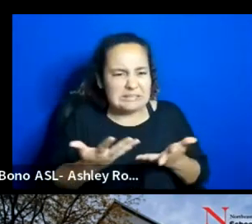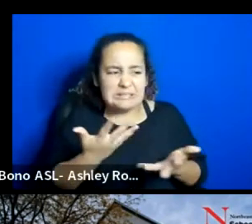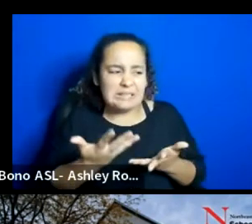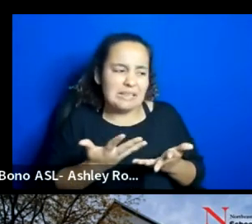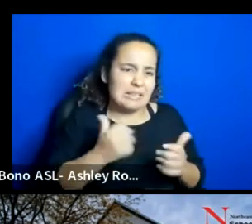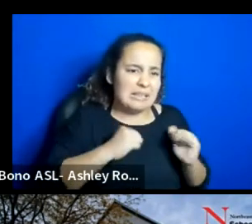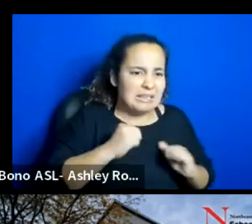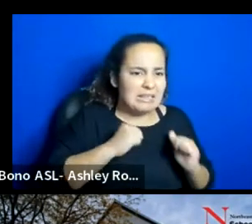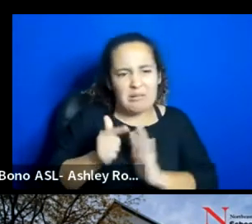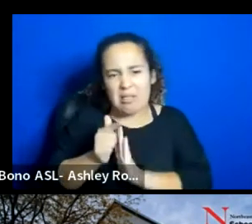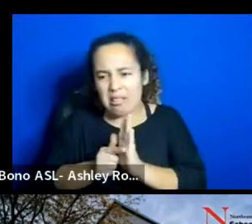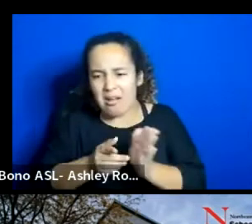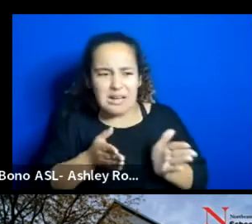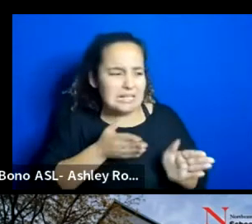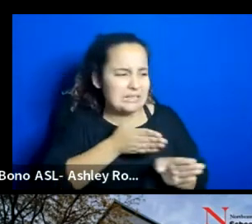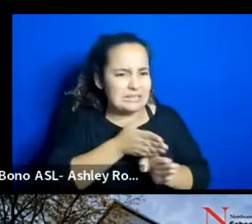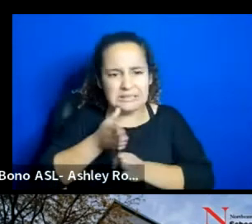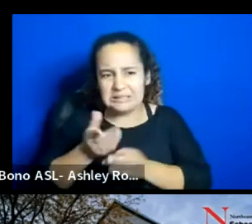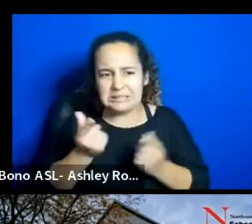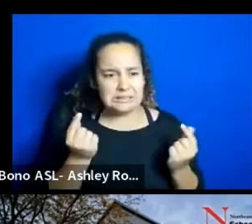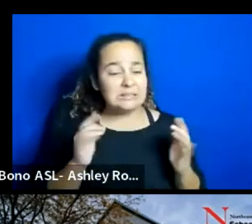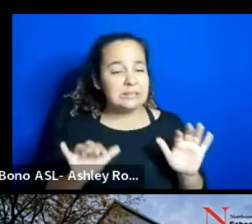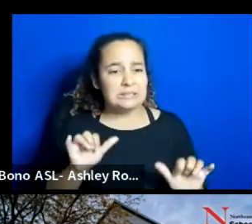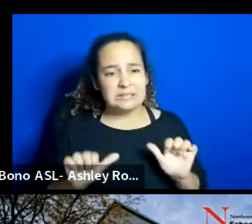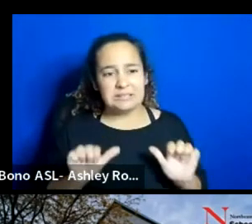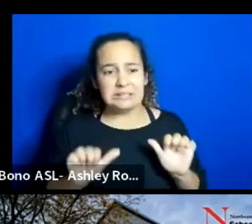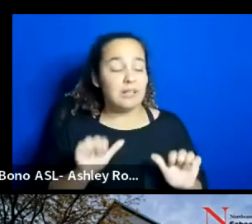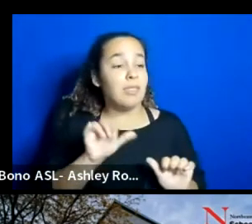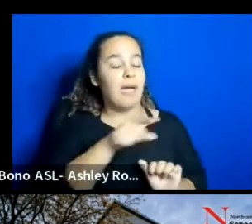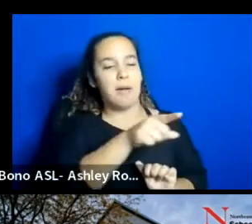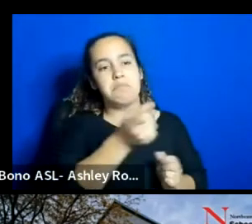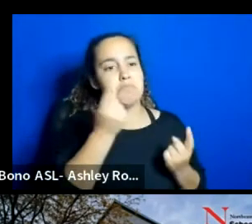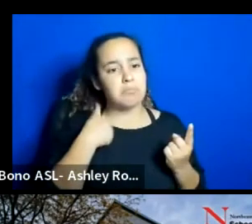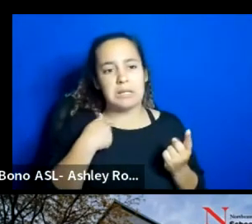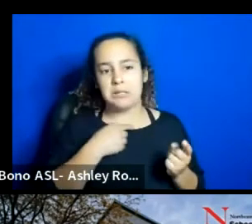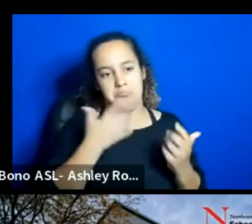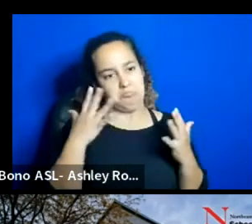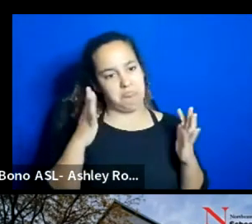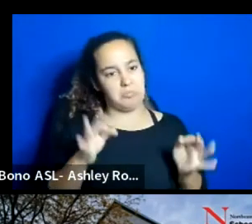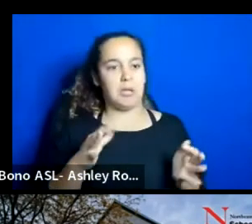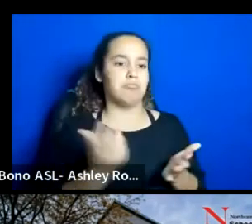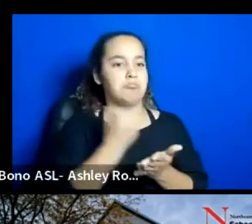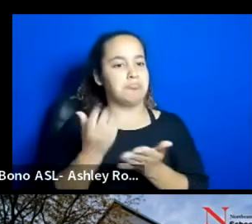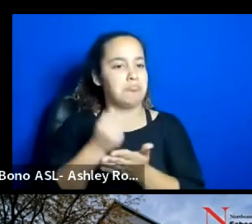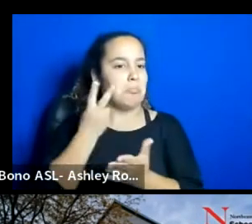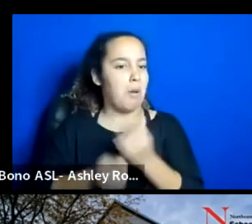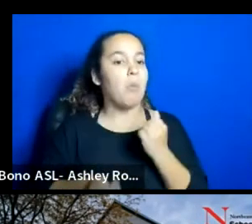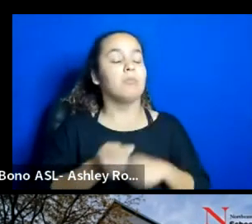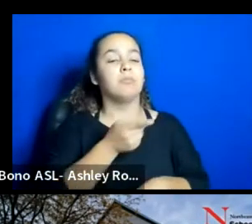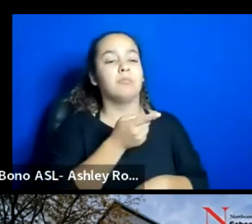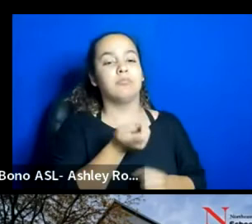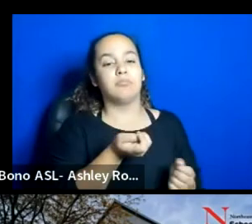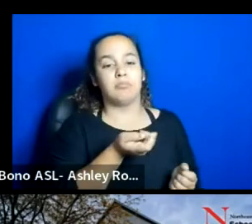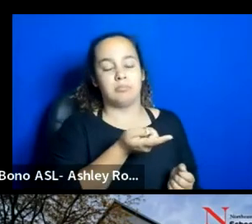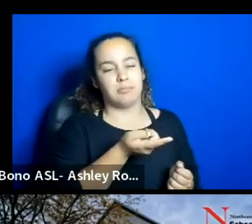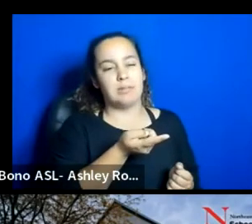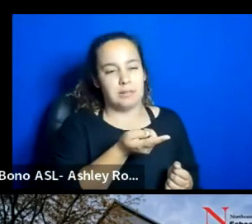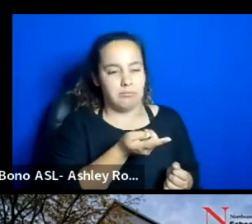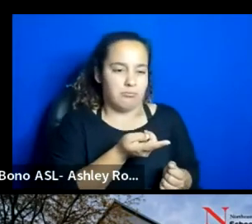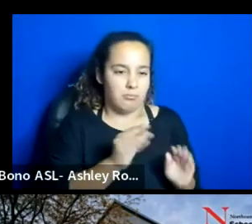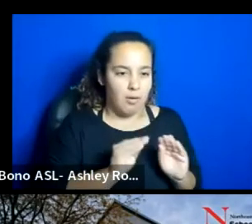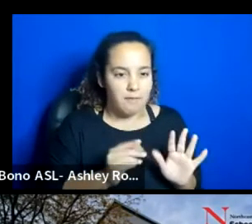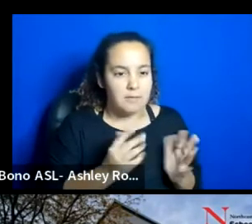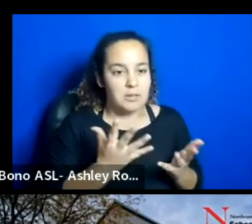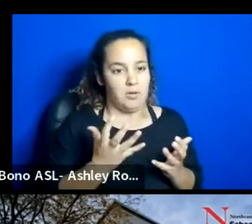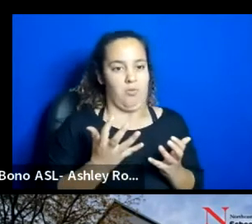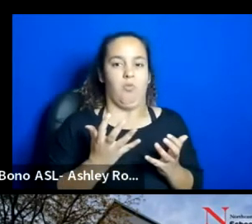studies, but in either school, if you like, or either discipline, he was obviously only particularly interested in pursuing